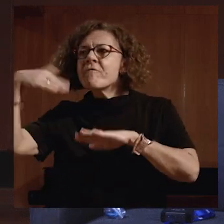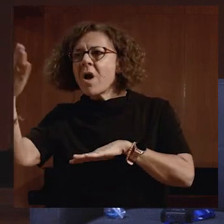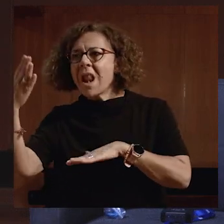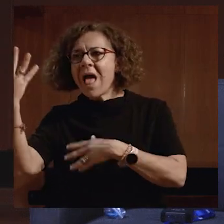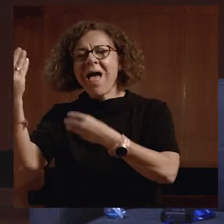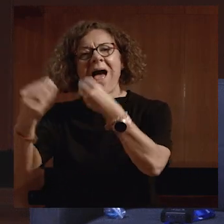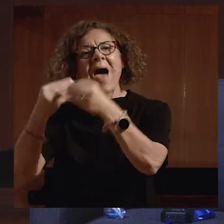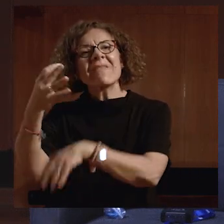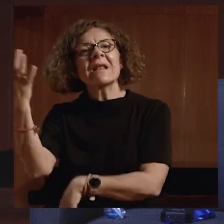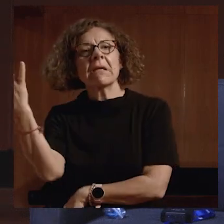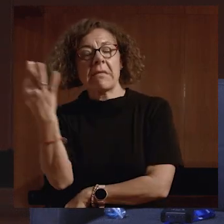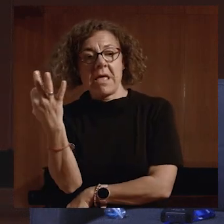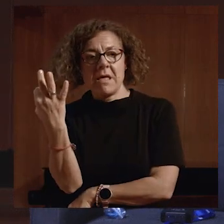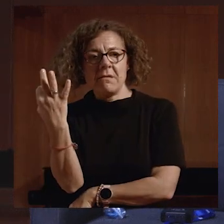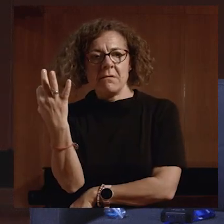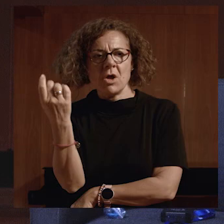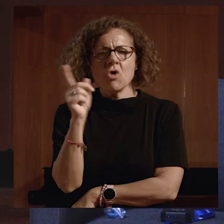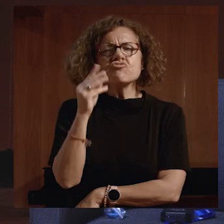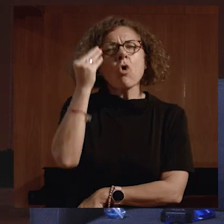the end of the studies.